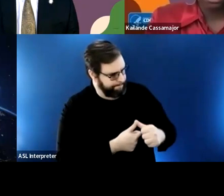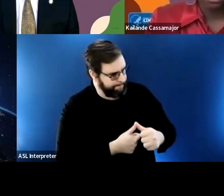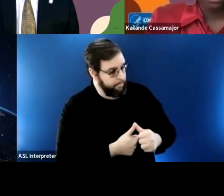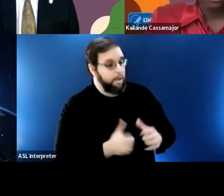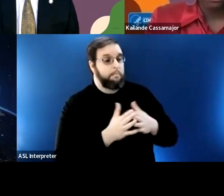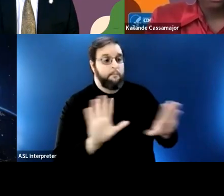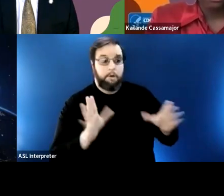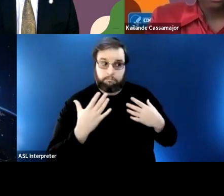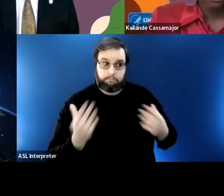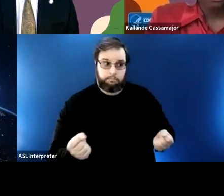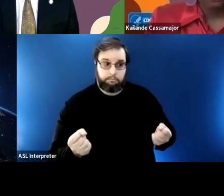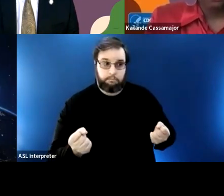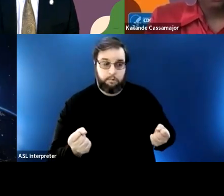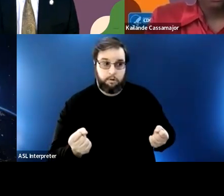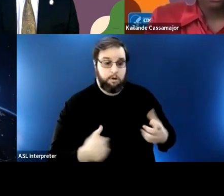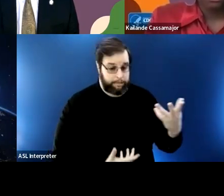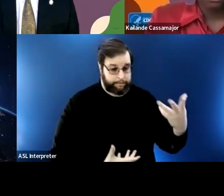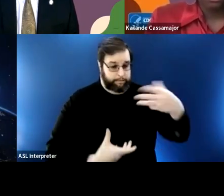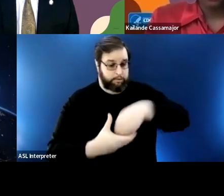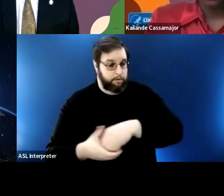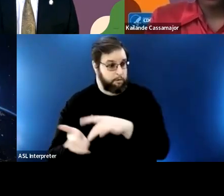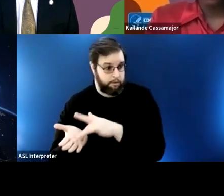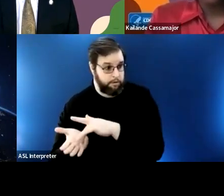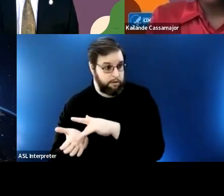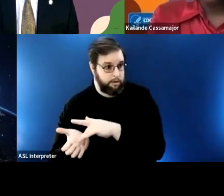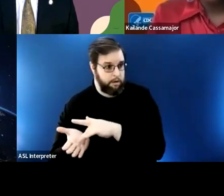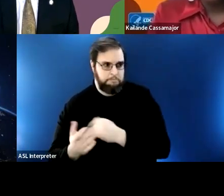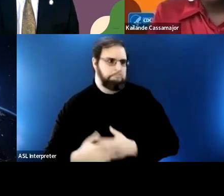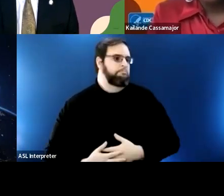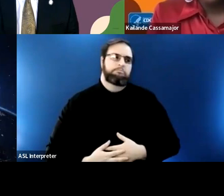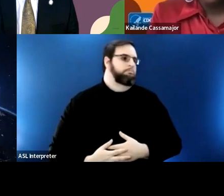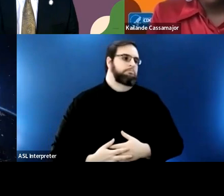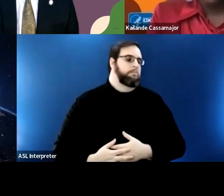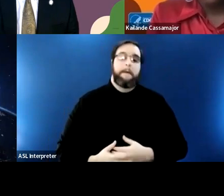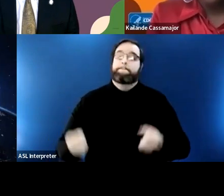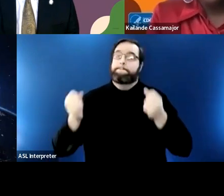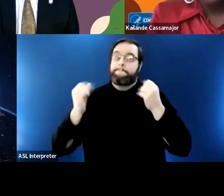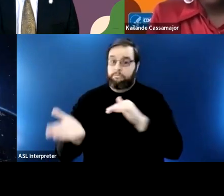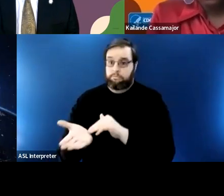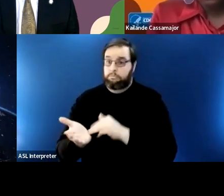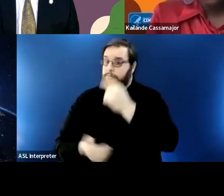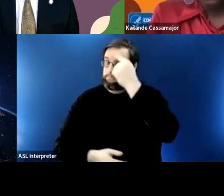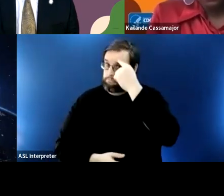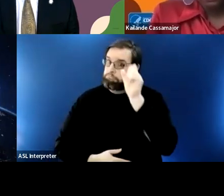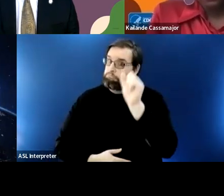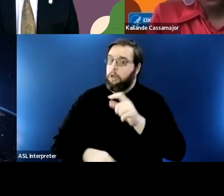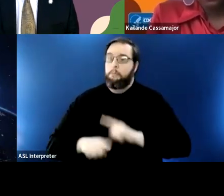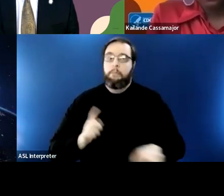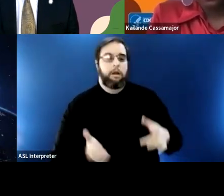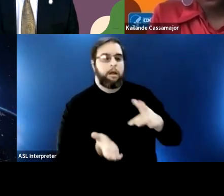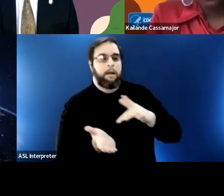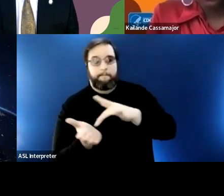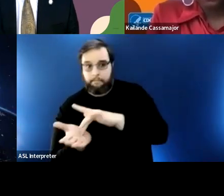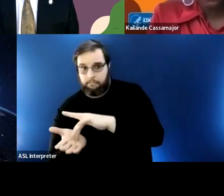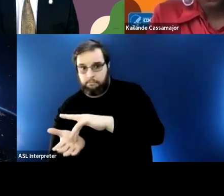public health is not part of medicine, which a lot of people think, especially physicians like me. Mm-hmm. Medicine is part